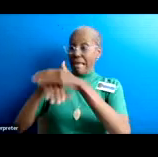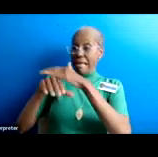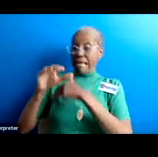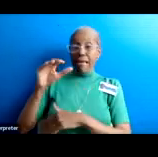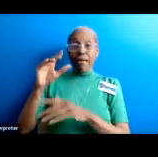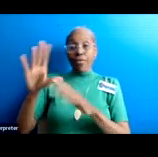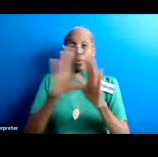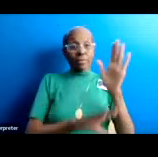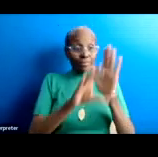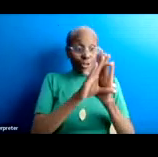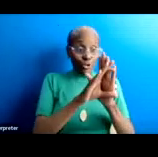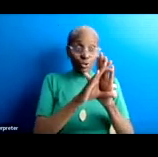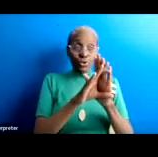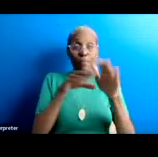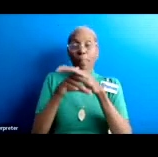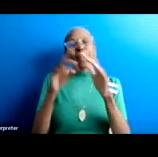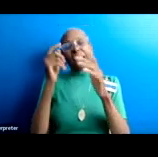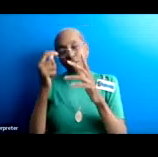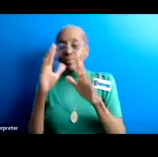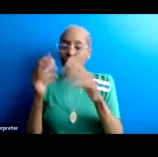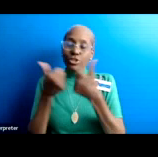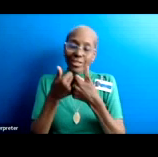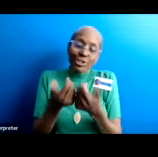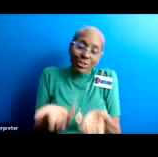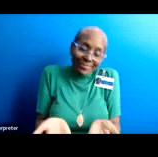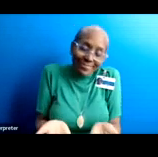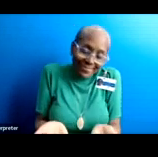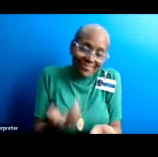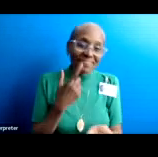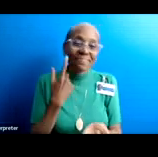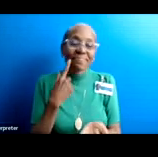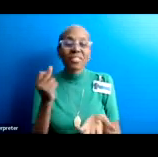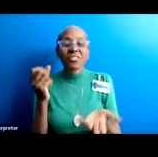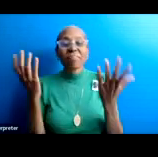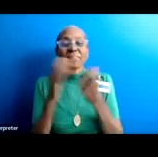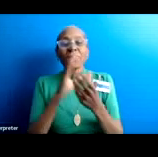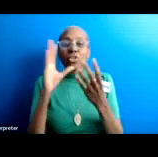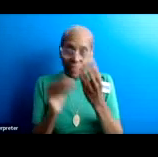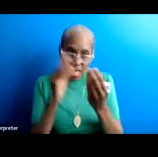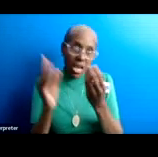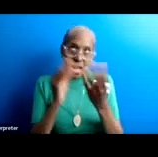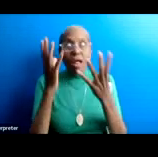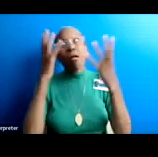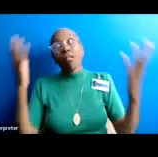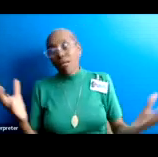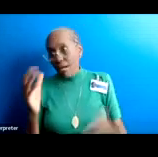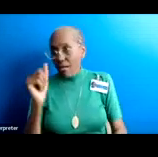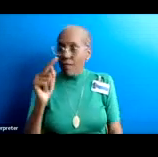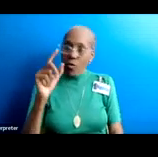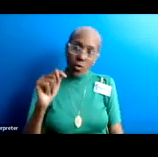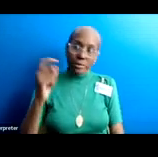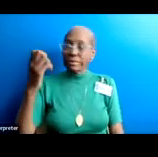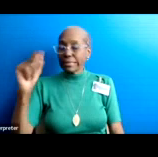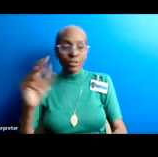those images, it's a little bit of a challenge. So you have to add a lot of alternative text when you want to